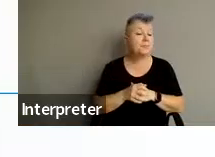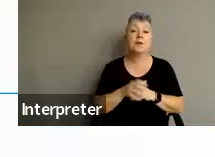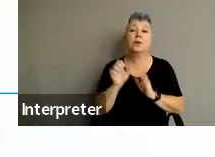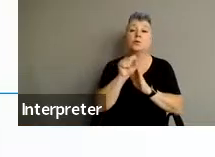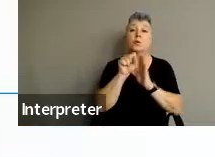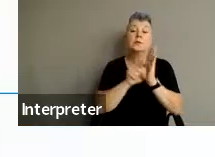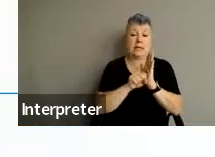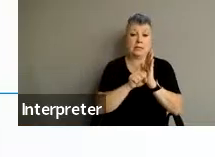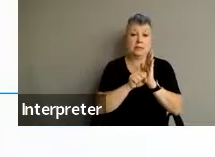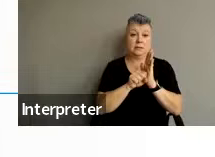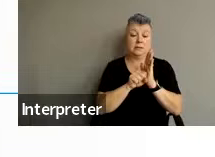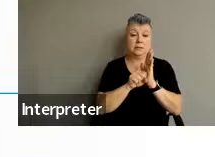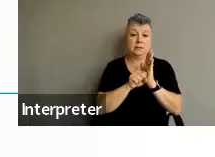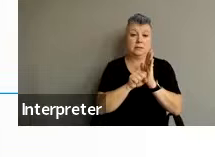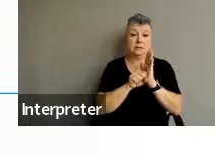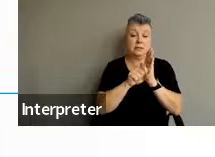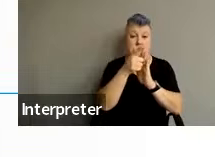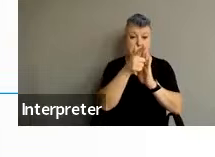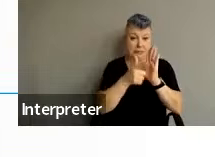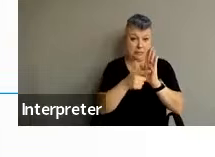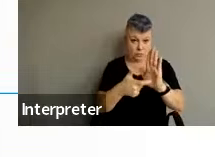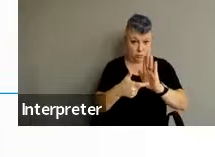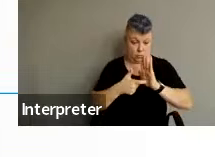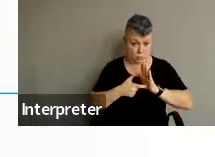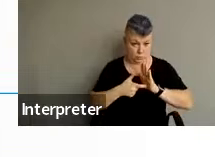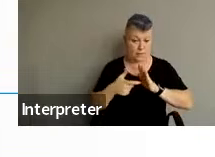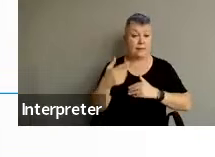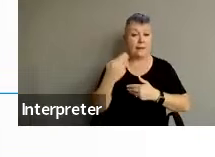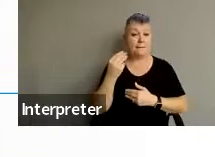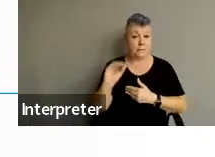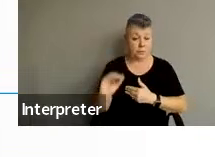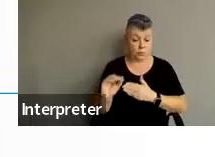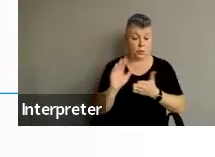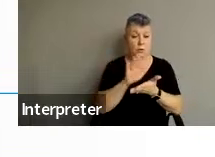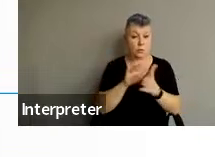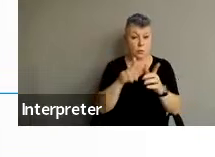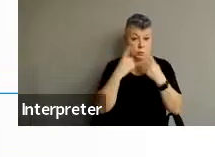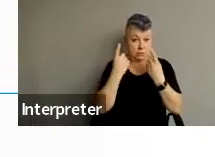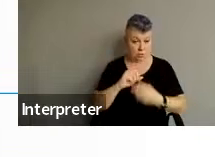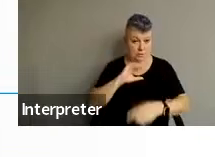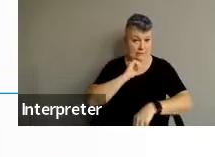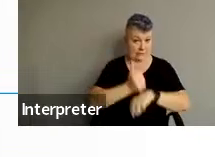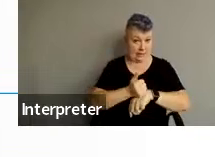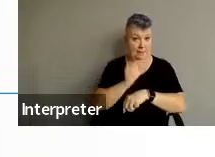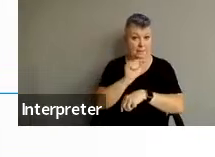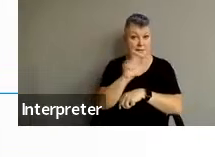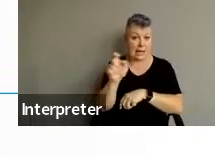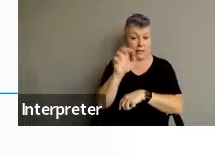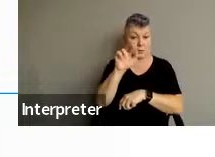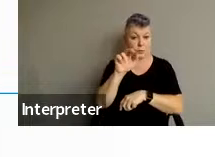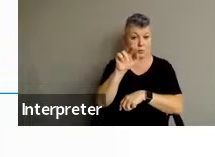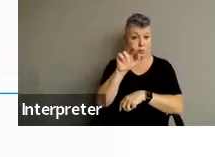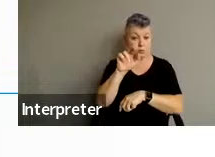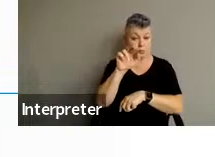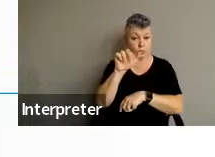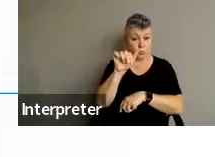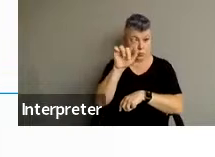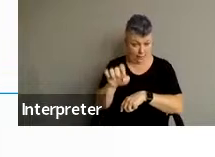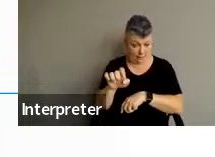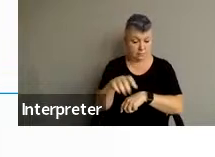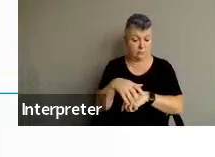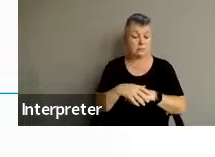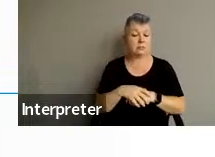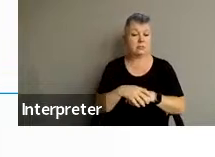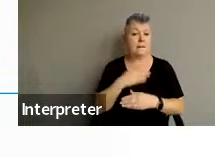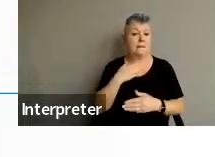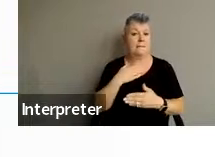State statute requires that Missouri school districts set their tax rate by October 1st every year. There are two tax rates